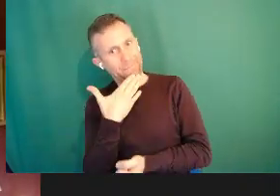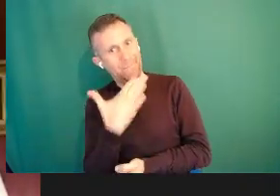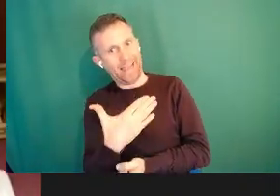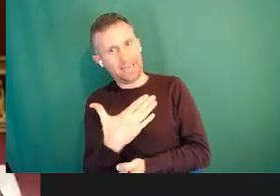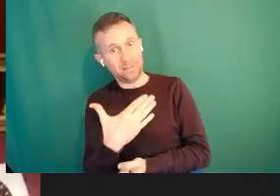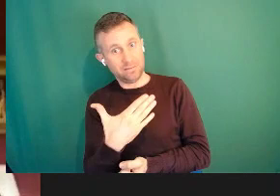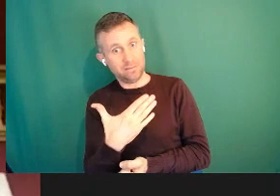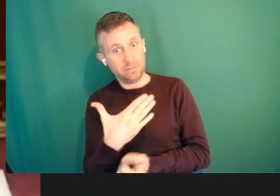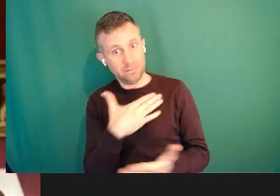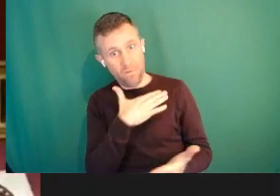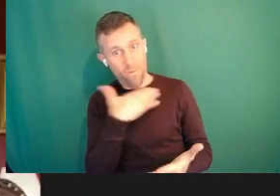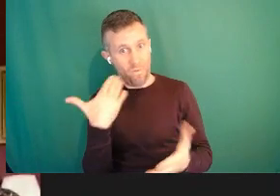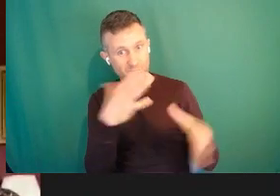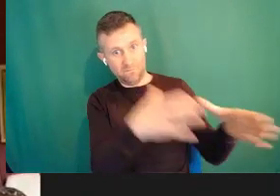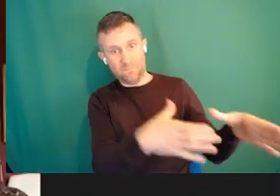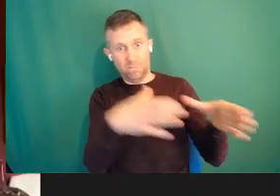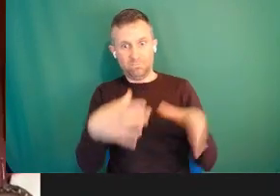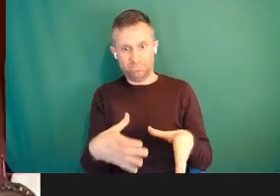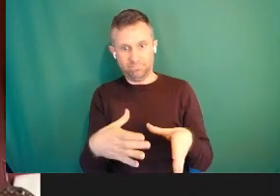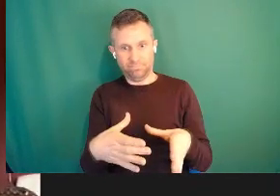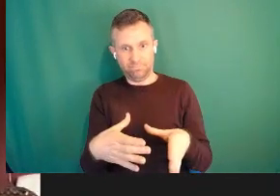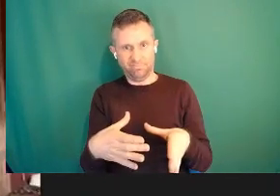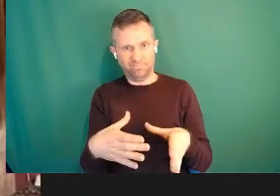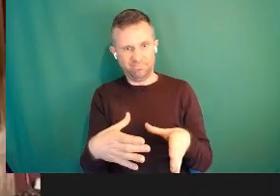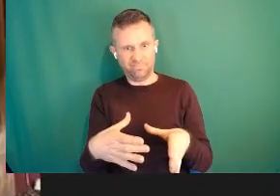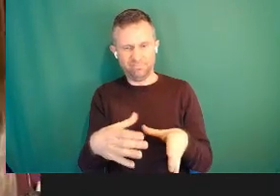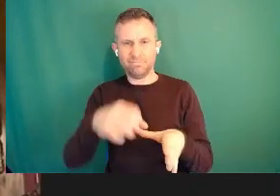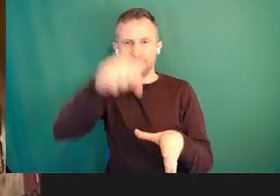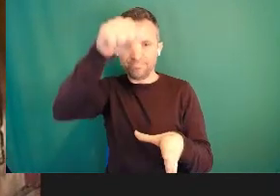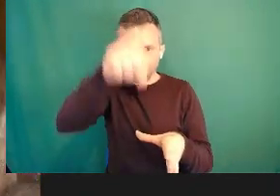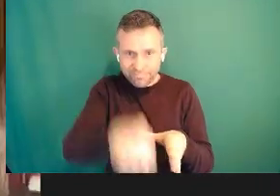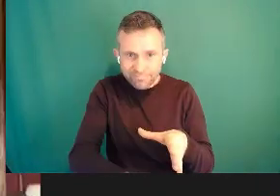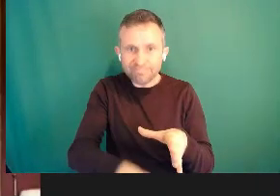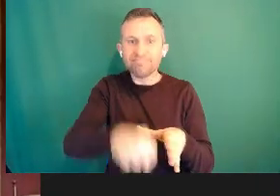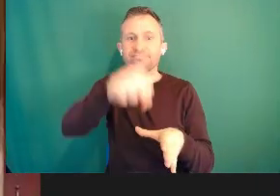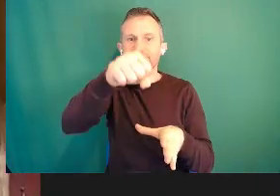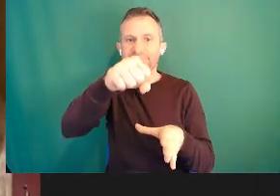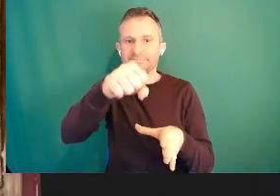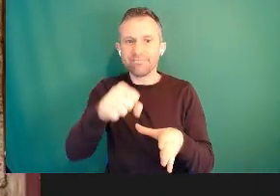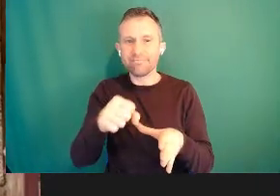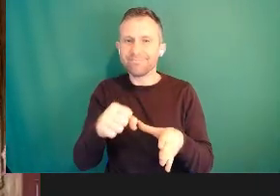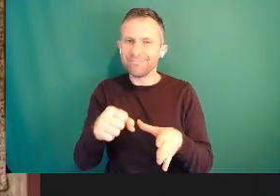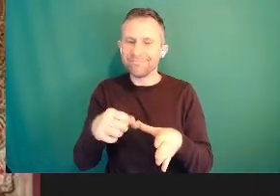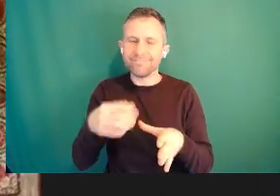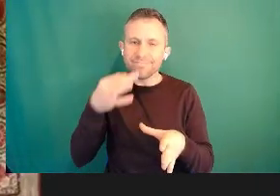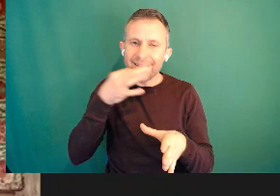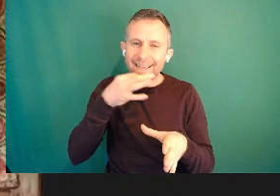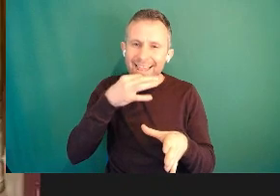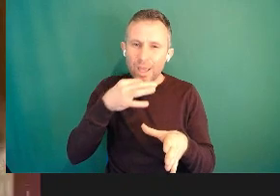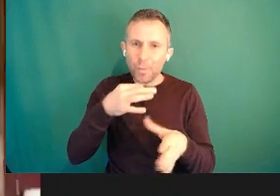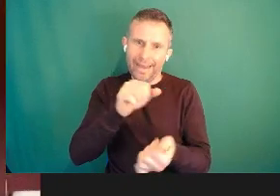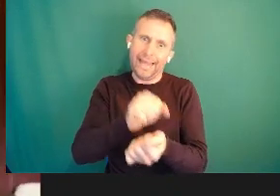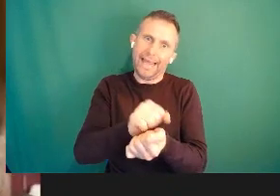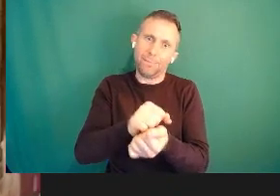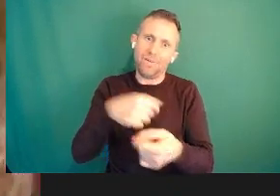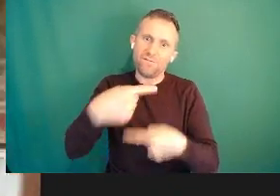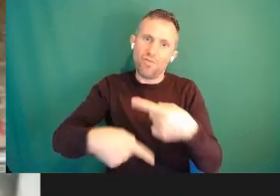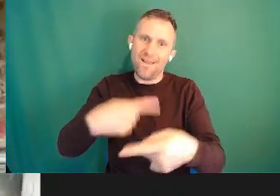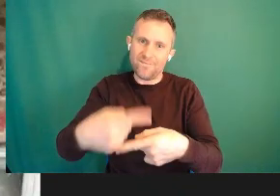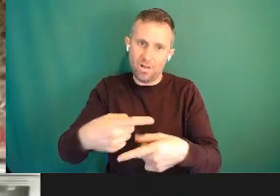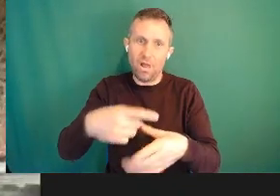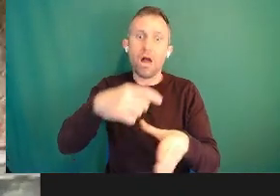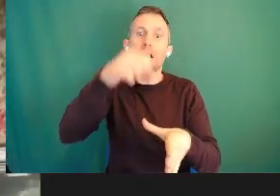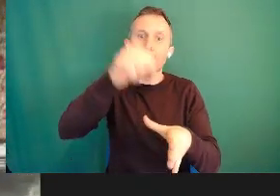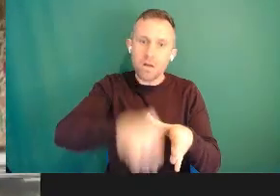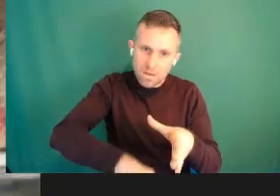red silk bag with gold trim on her skirts for the rest of her life. And when Bamber inherited the house,